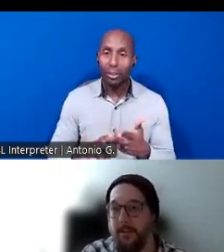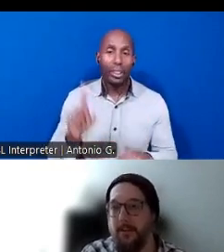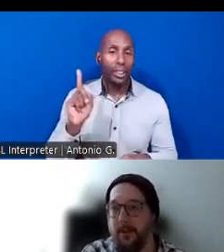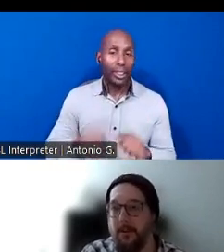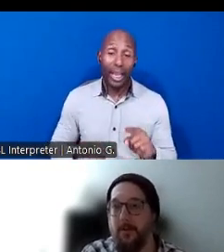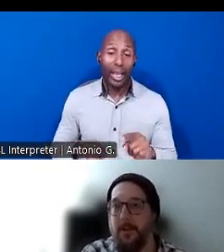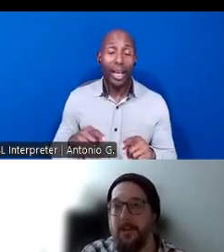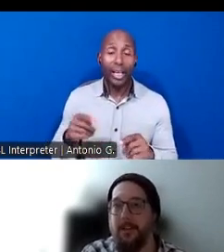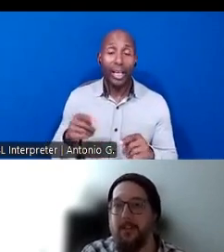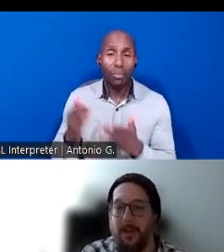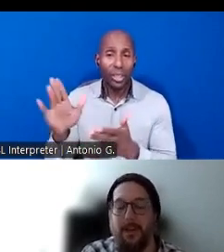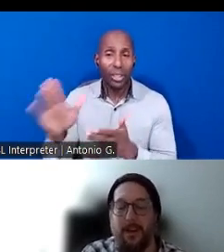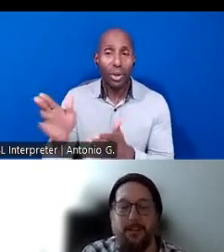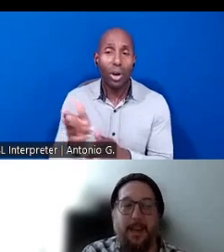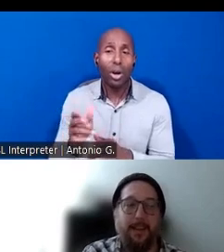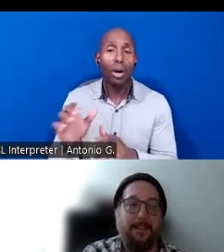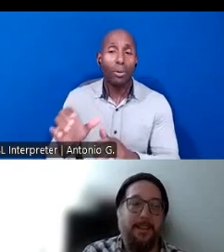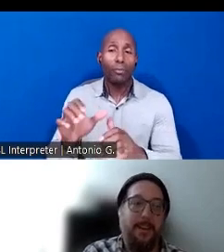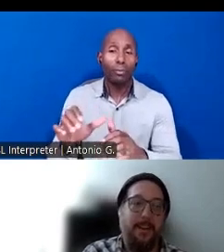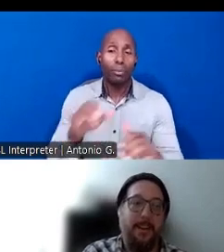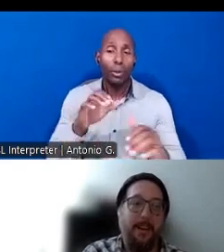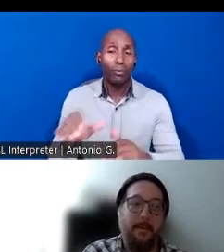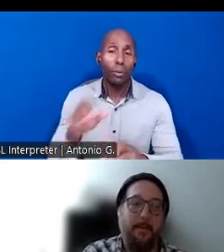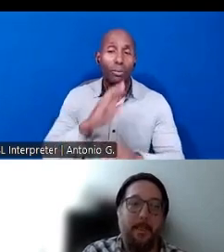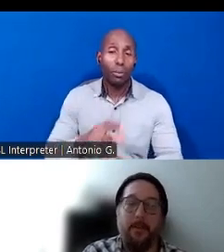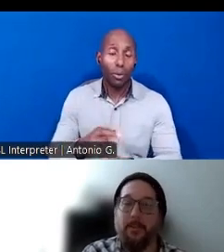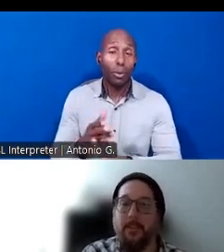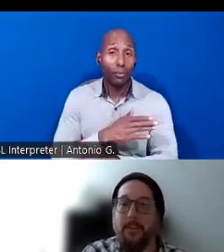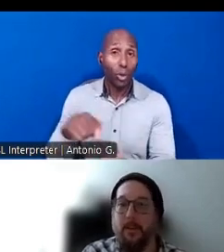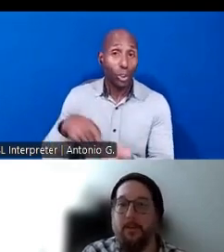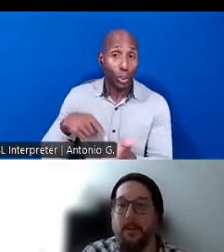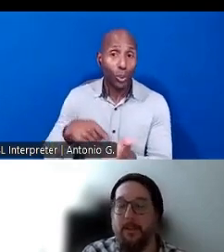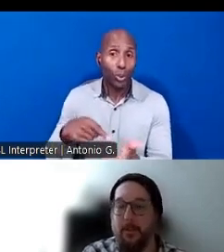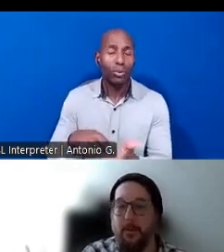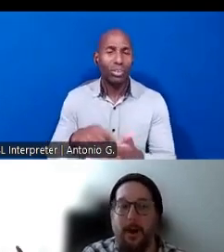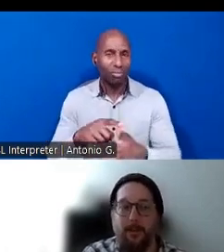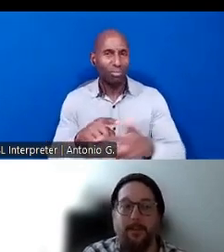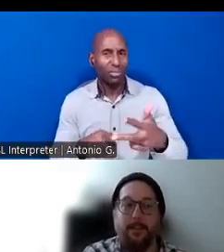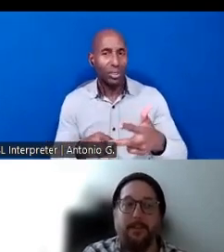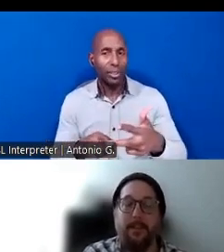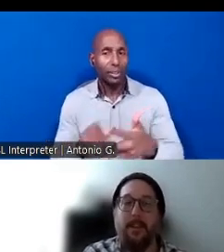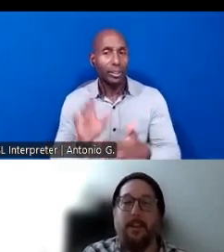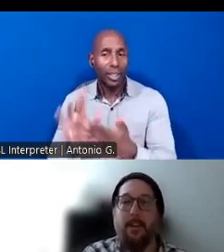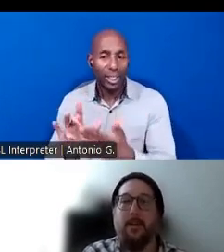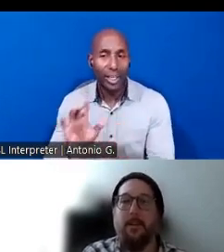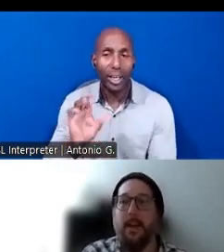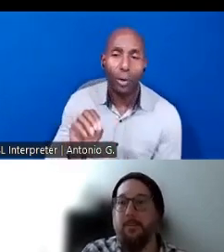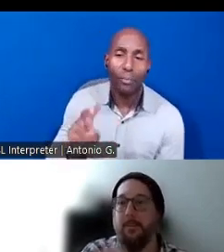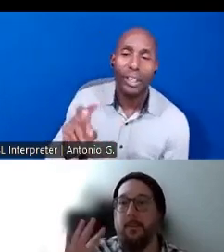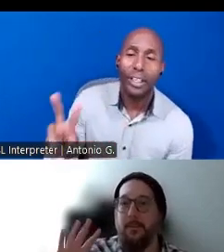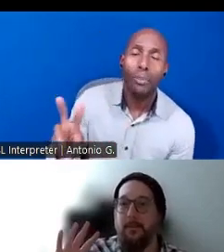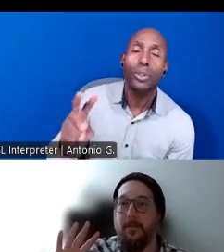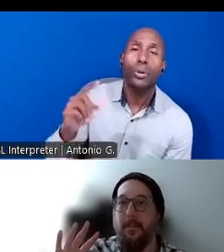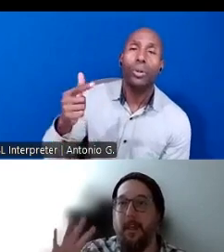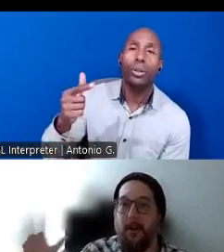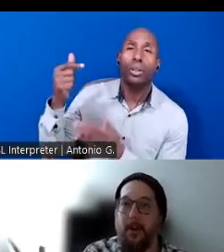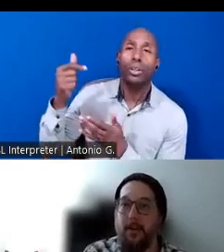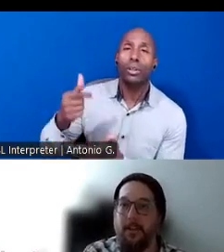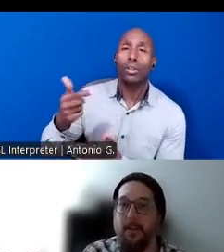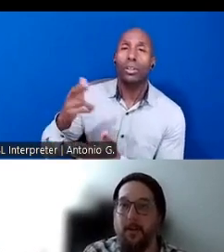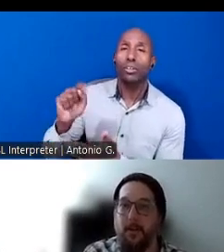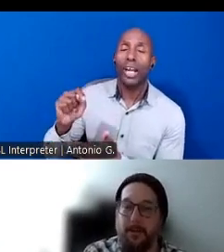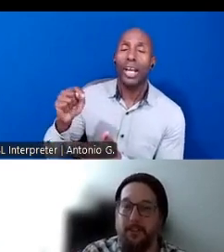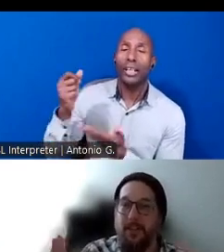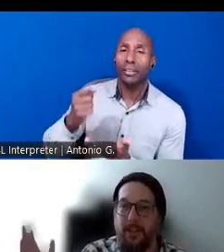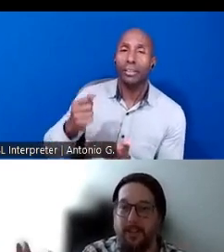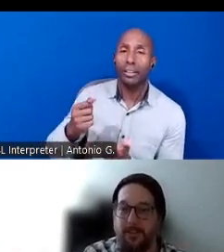specialist at OVW is your main contact. The OVW office kind of, they are